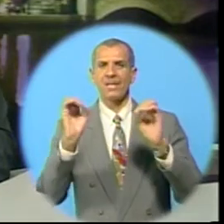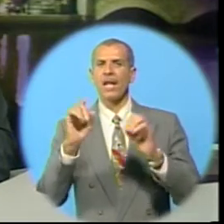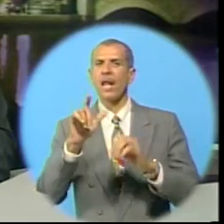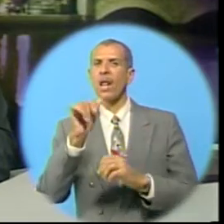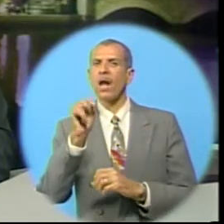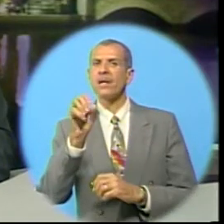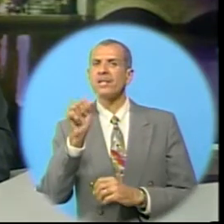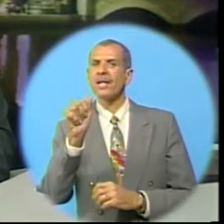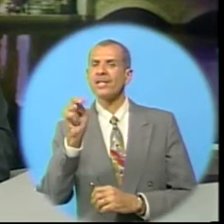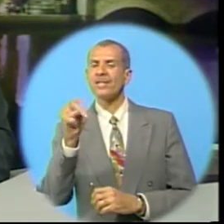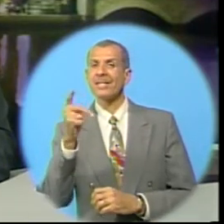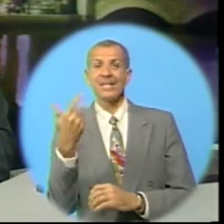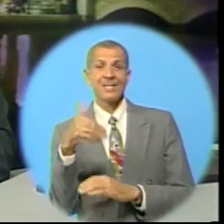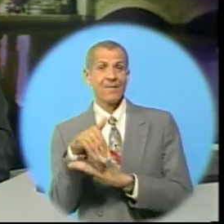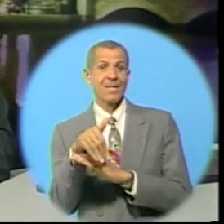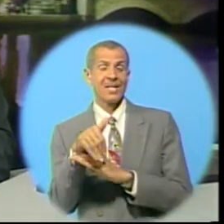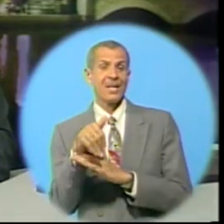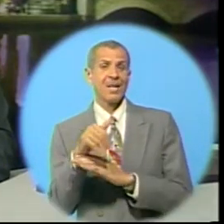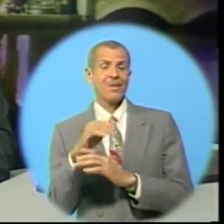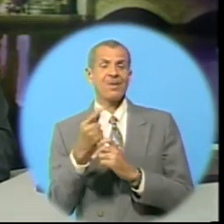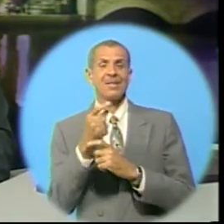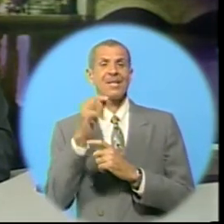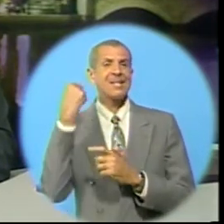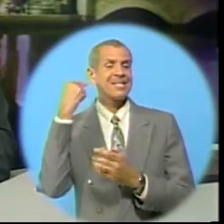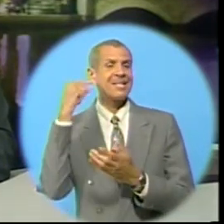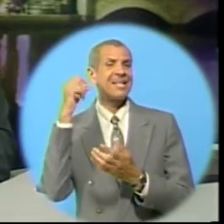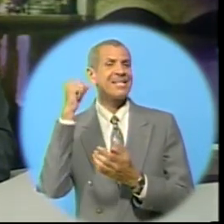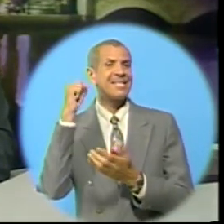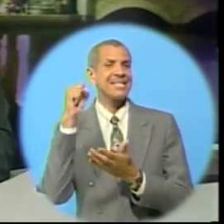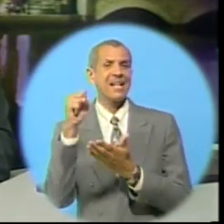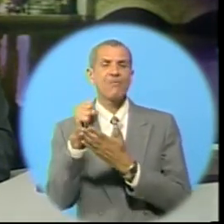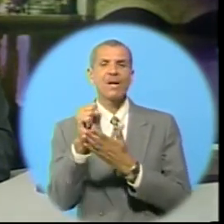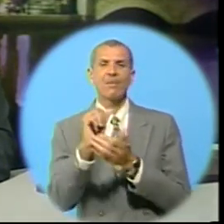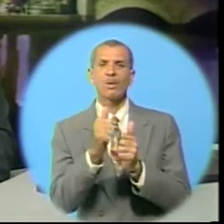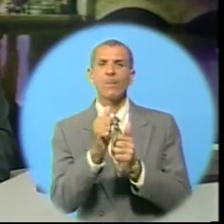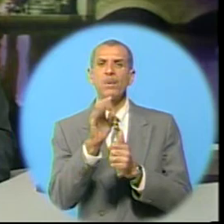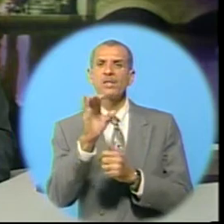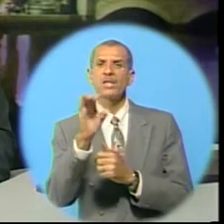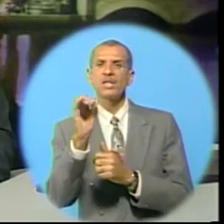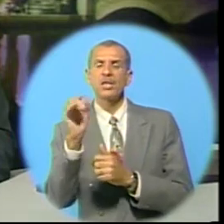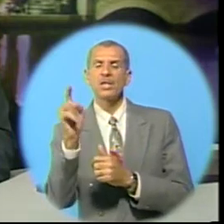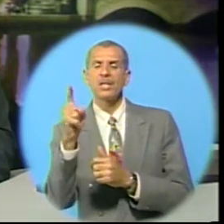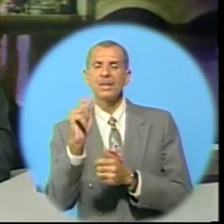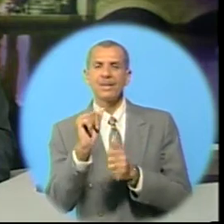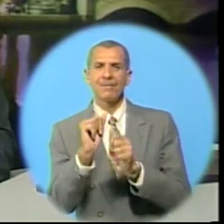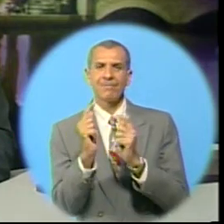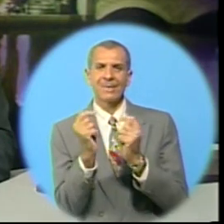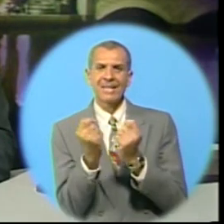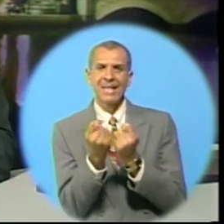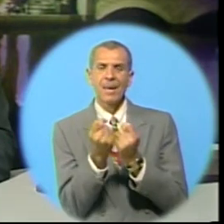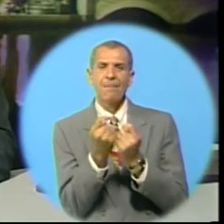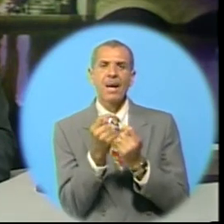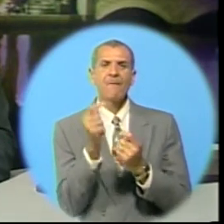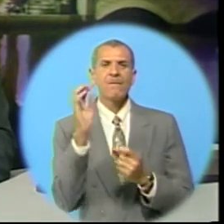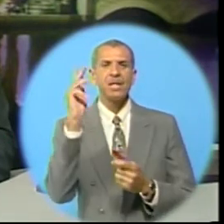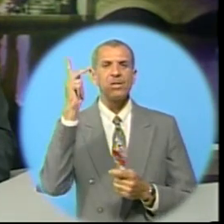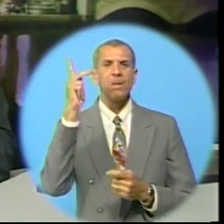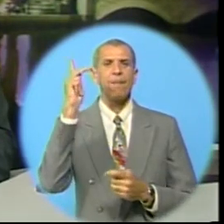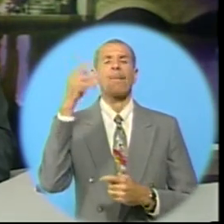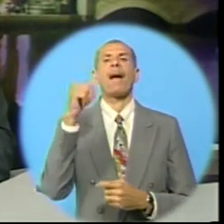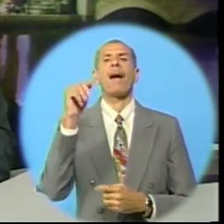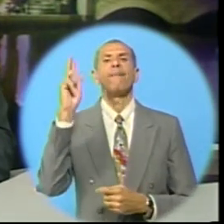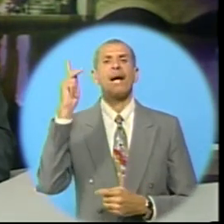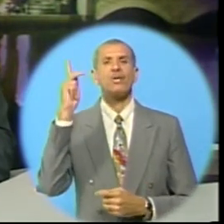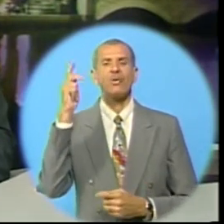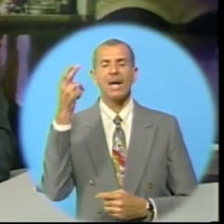This evening, the Bajans claimed a silver in the Unified Bocce Team competition. The team of Felicia McLennan and Patrick Hines, along with